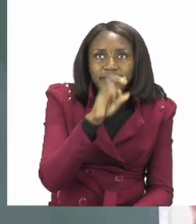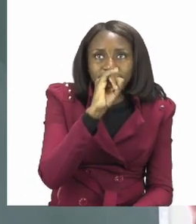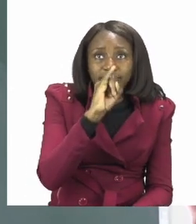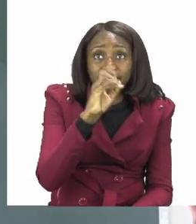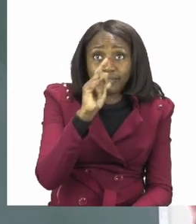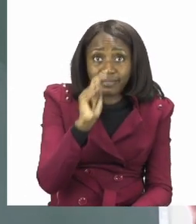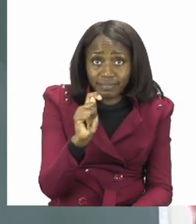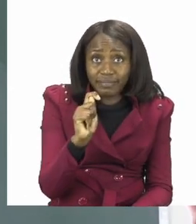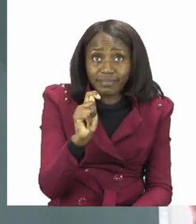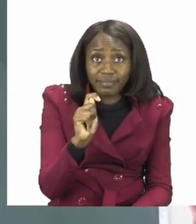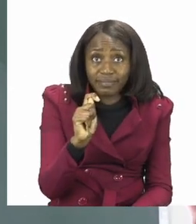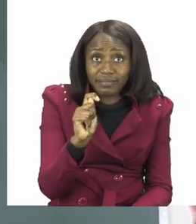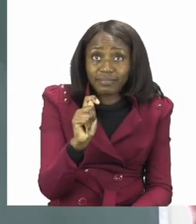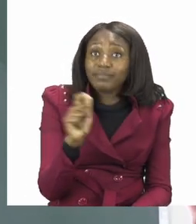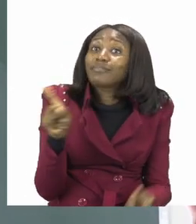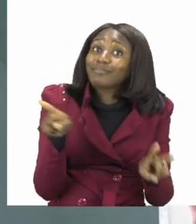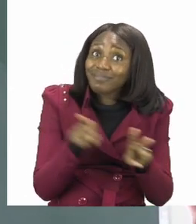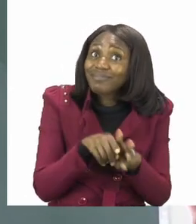Hit,